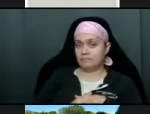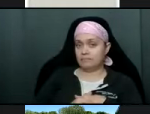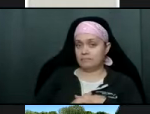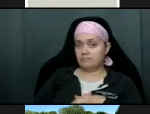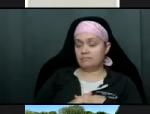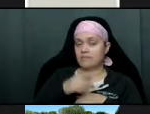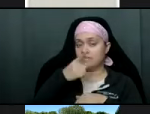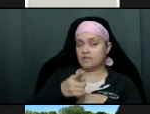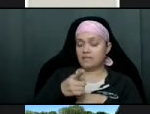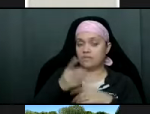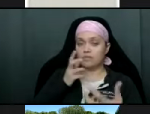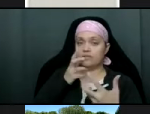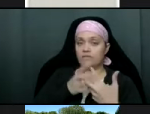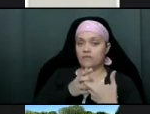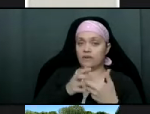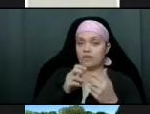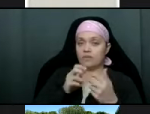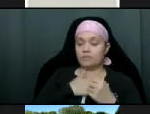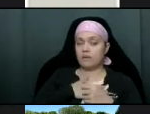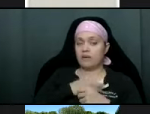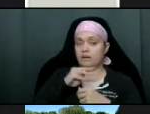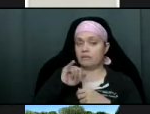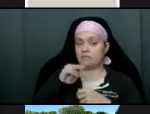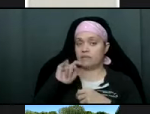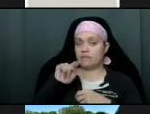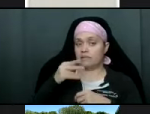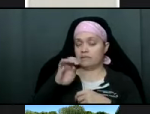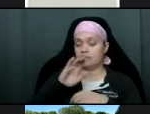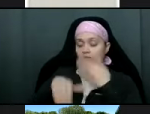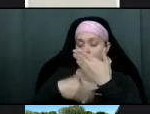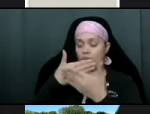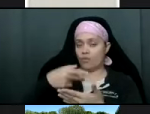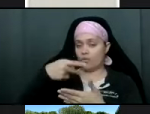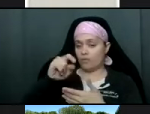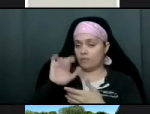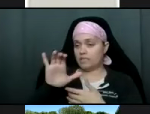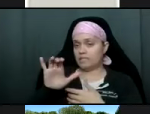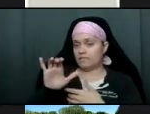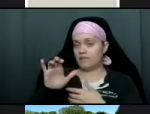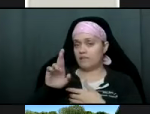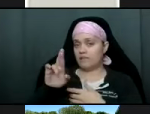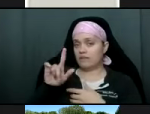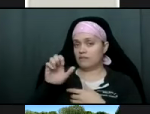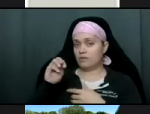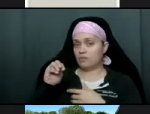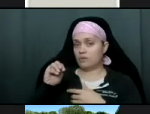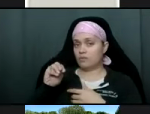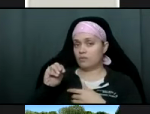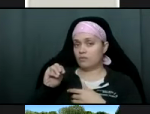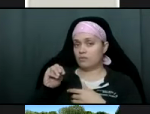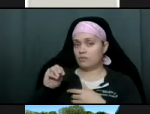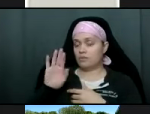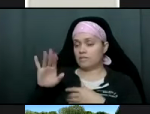And this is going to fit well with my mini theme for the whole Pacific realm. My mini theme is